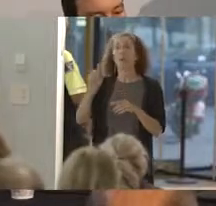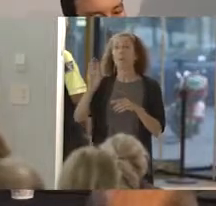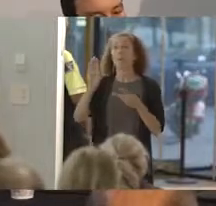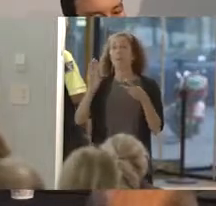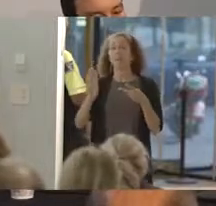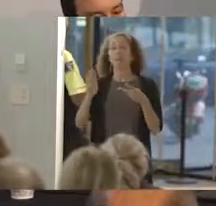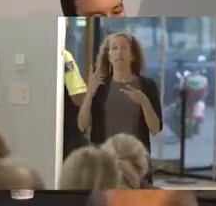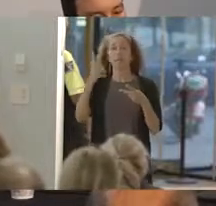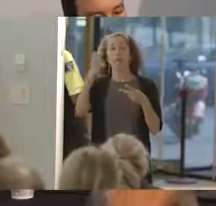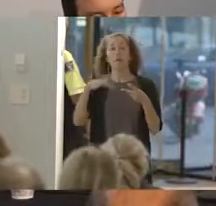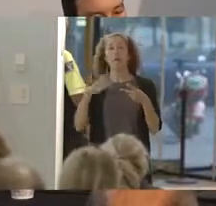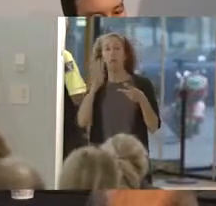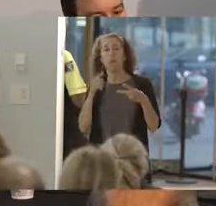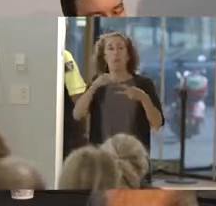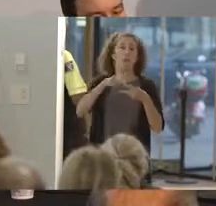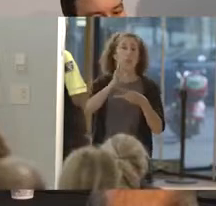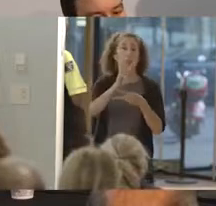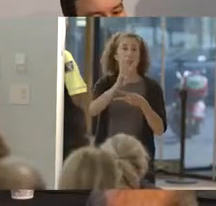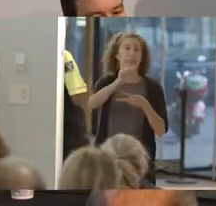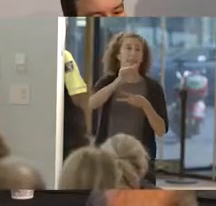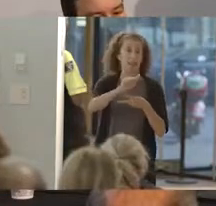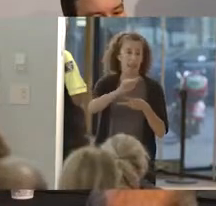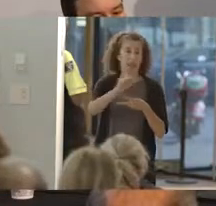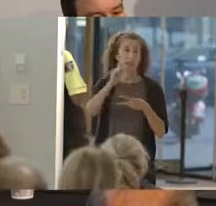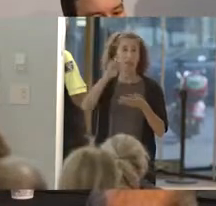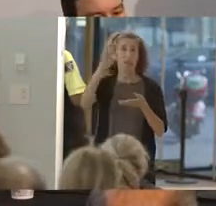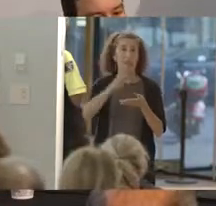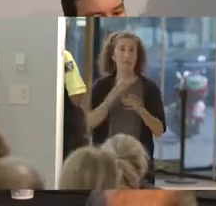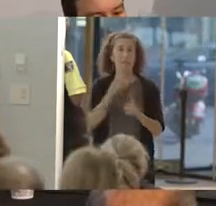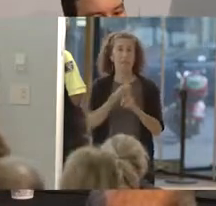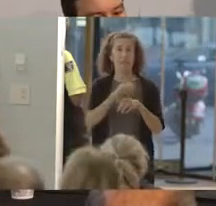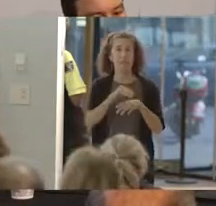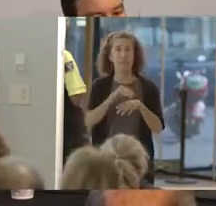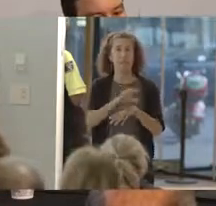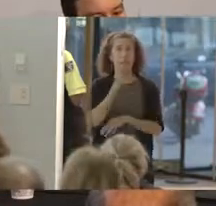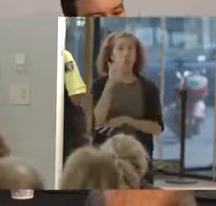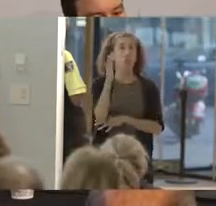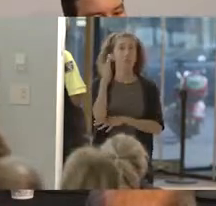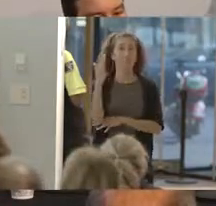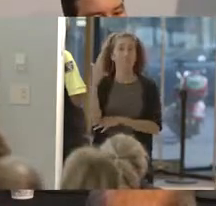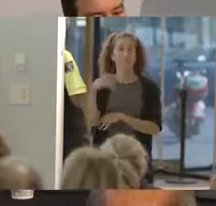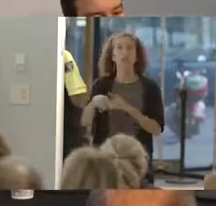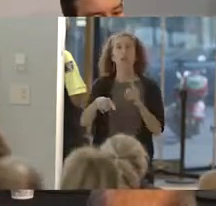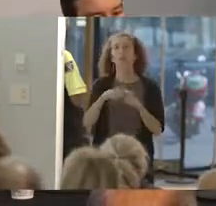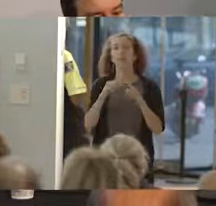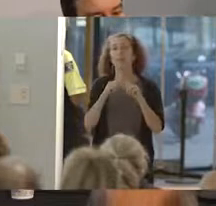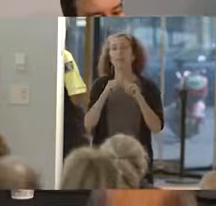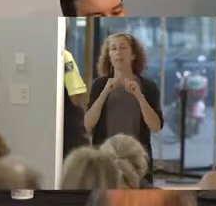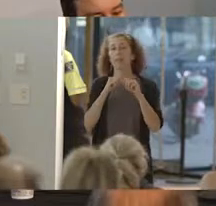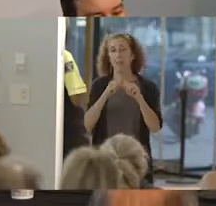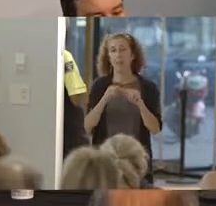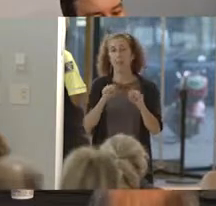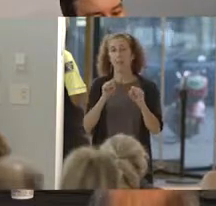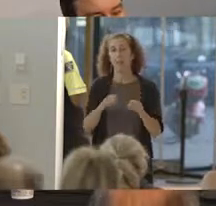because we know how important impacts to the existing trees are, and we'd also like to be doing this as sustainably as we can, meaning using